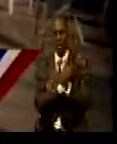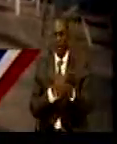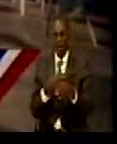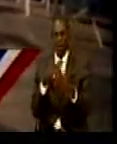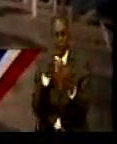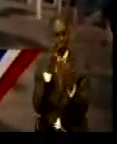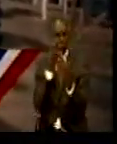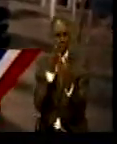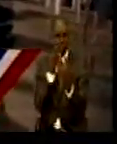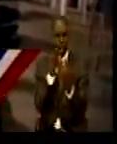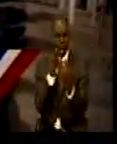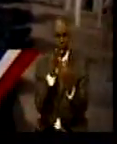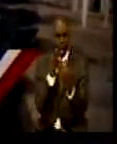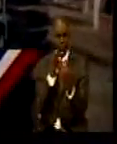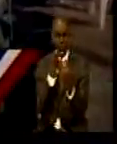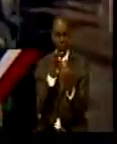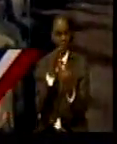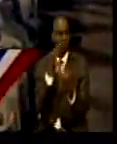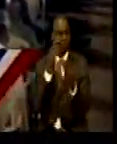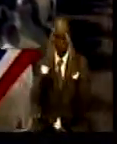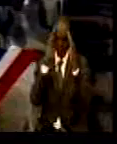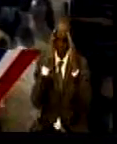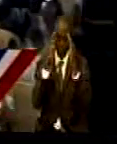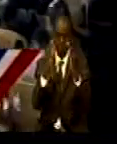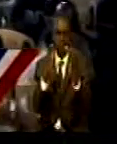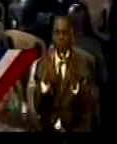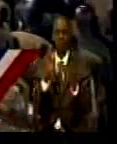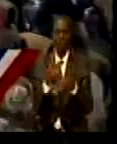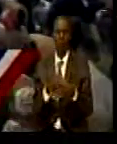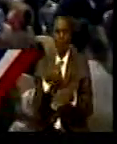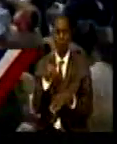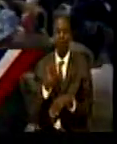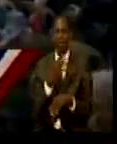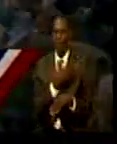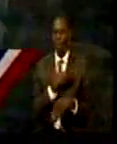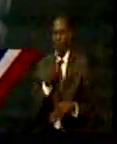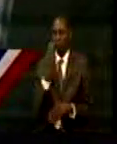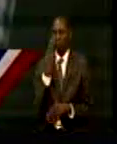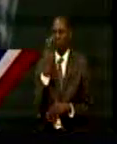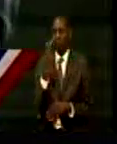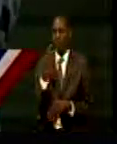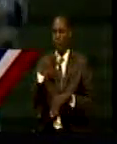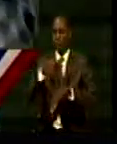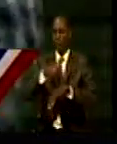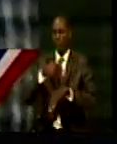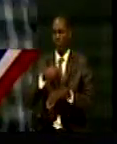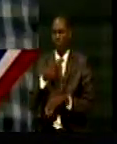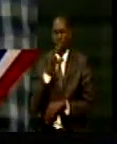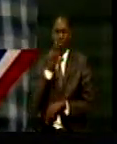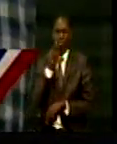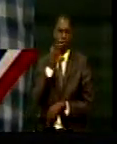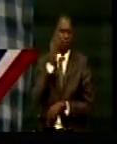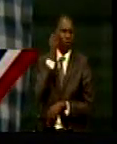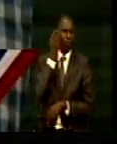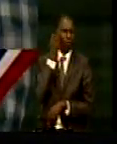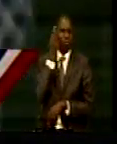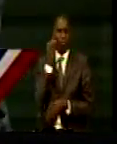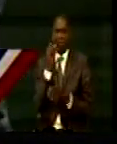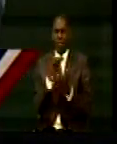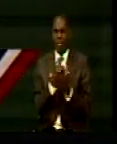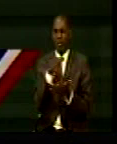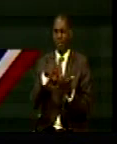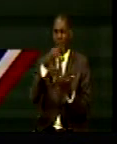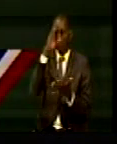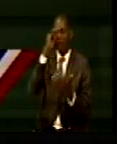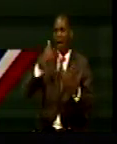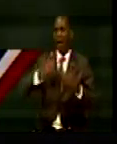looked at Paul steadfastly. And perceiving, Paul perceived that he had faith to be healed.